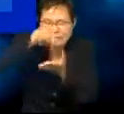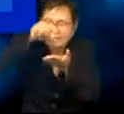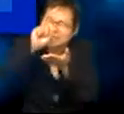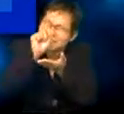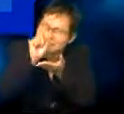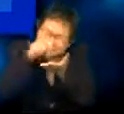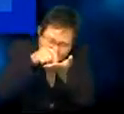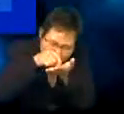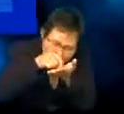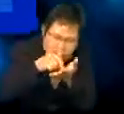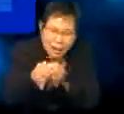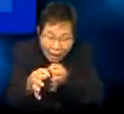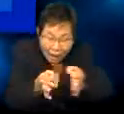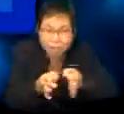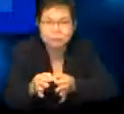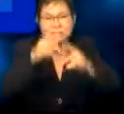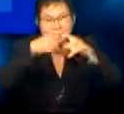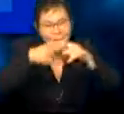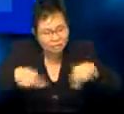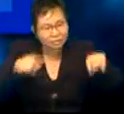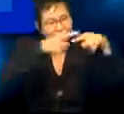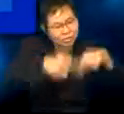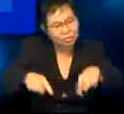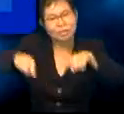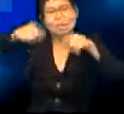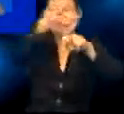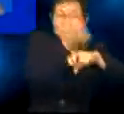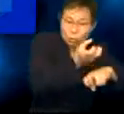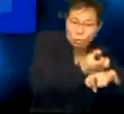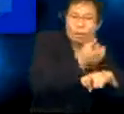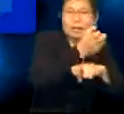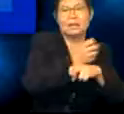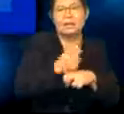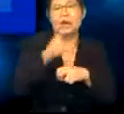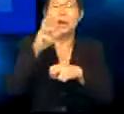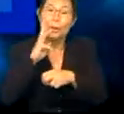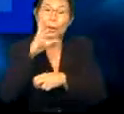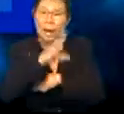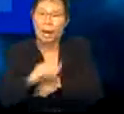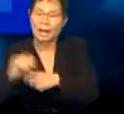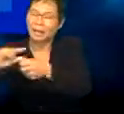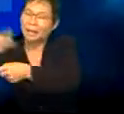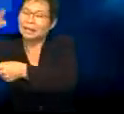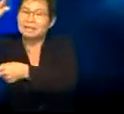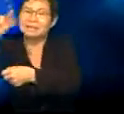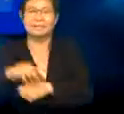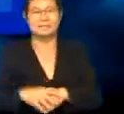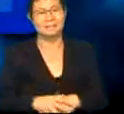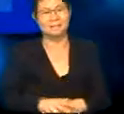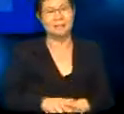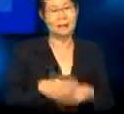these tiny particles explain the differences between solids, liquids, and